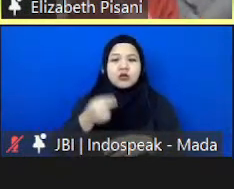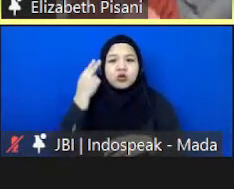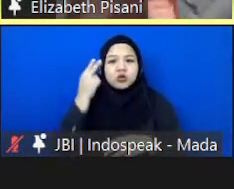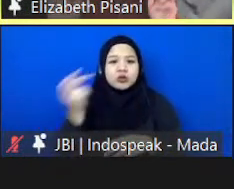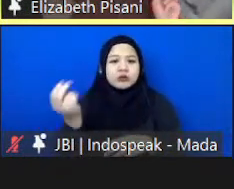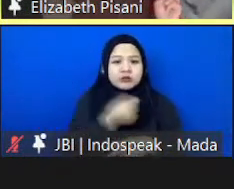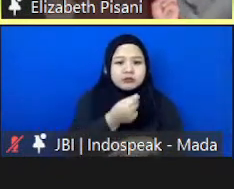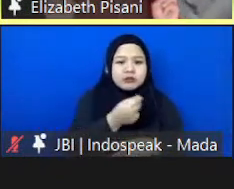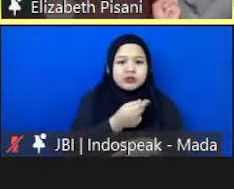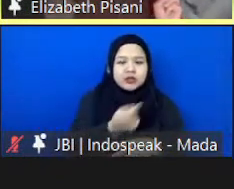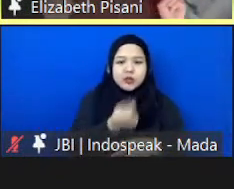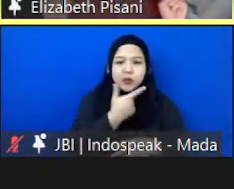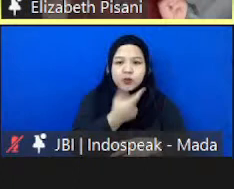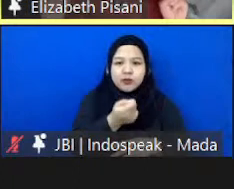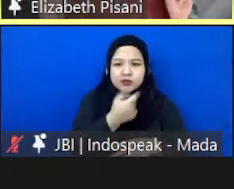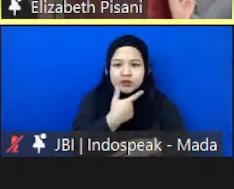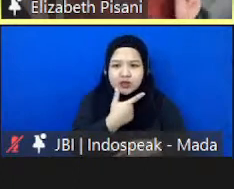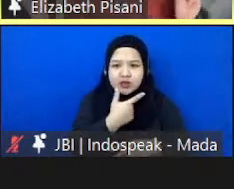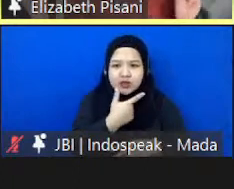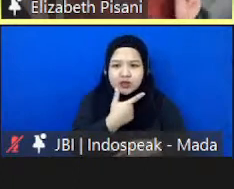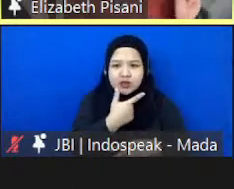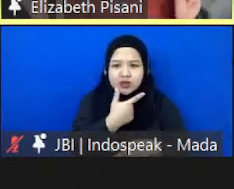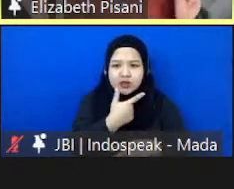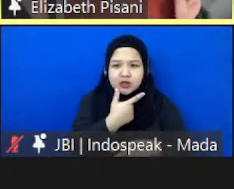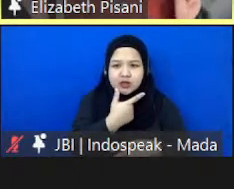medicines, varies,